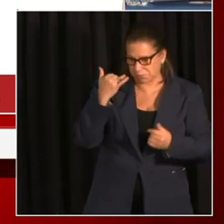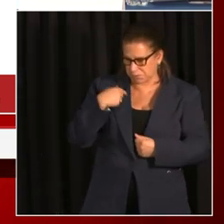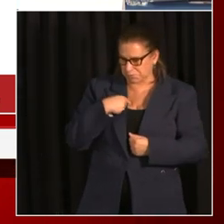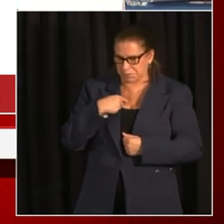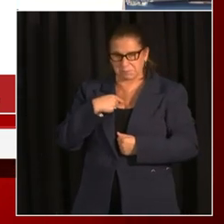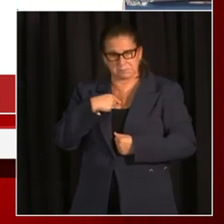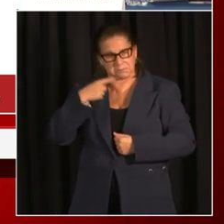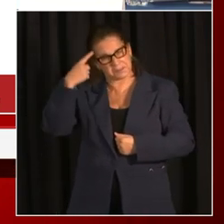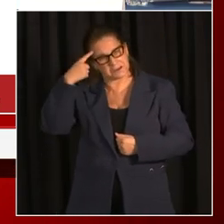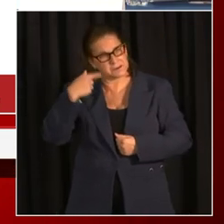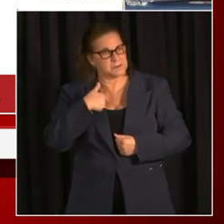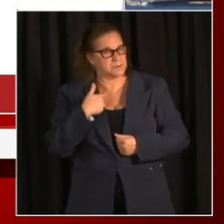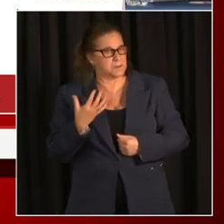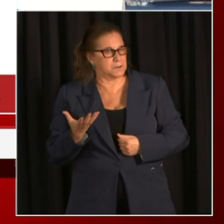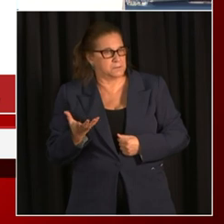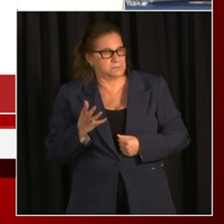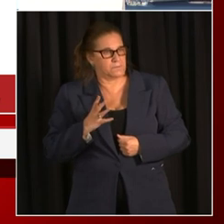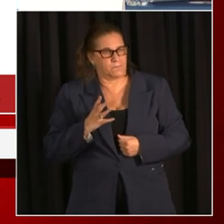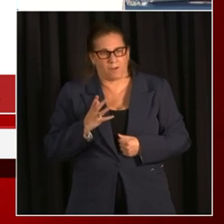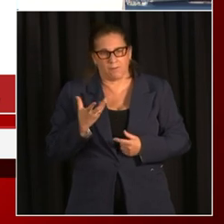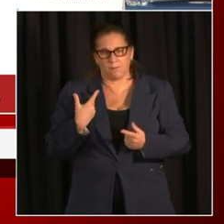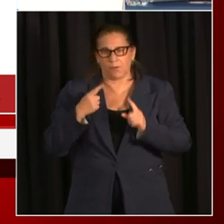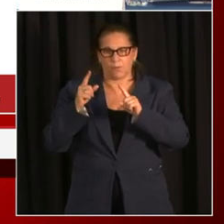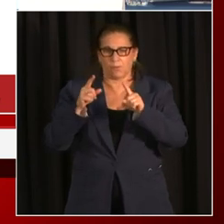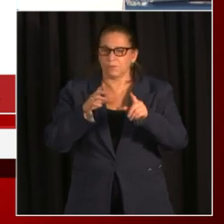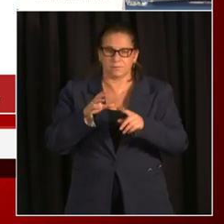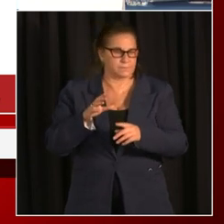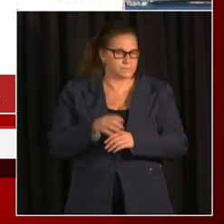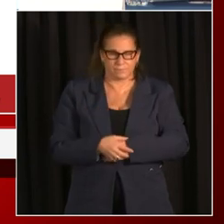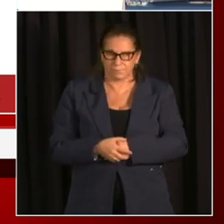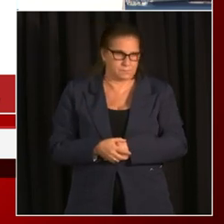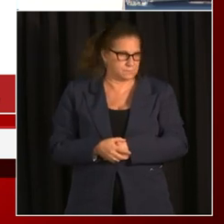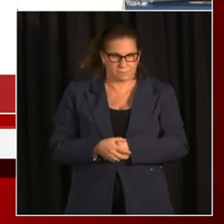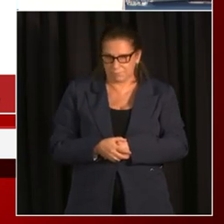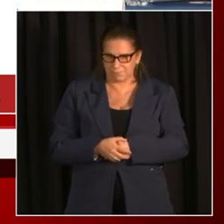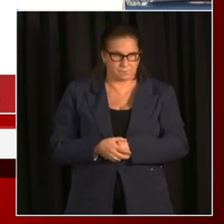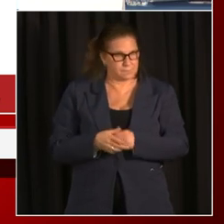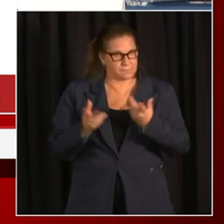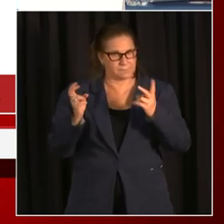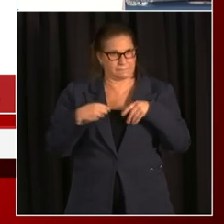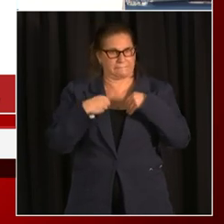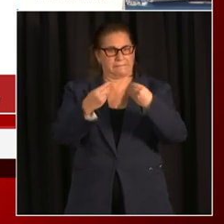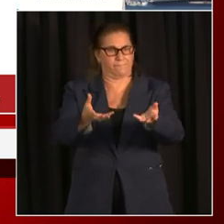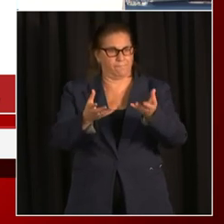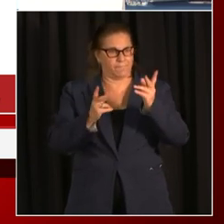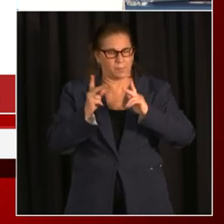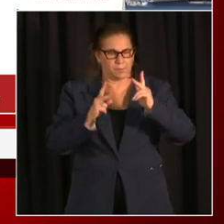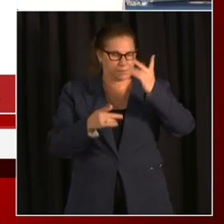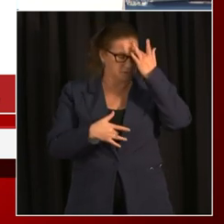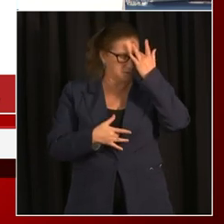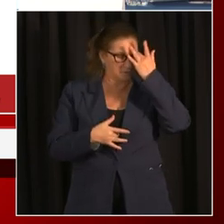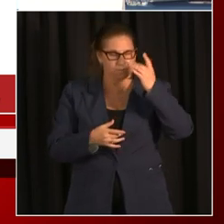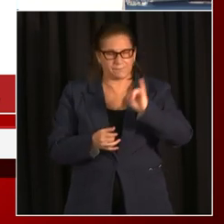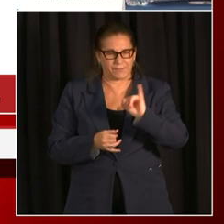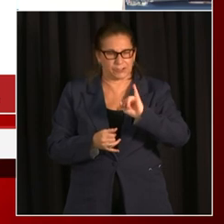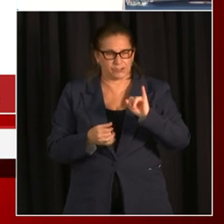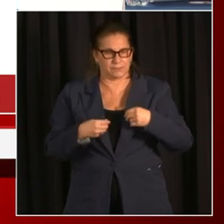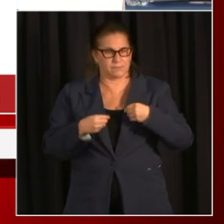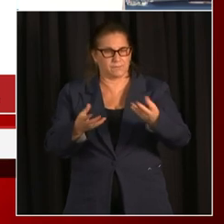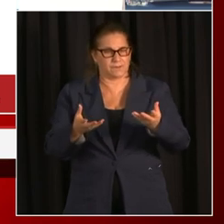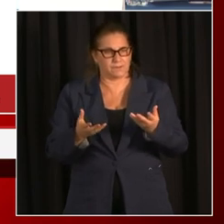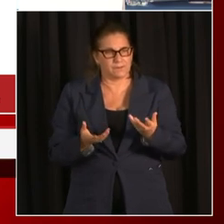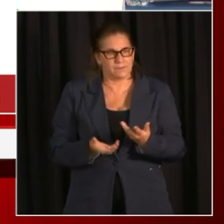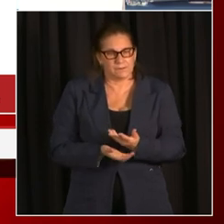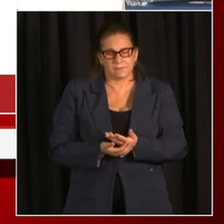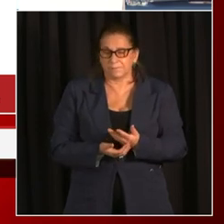those places that you're going to, and creating opportunities for them to be sick. And talk to your healthcare provider immediately